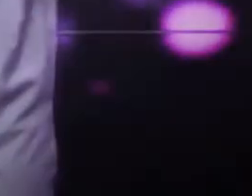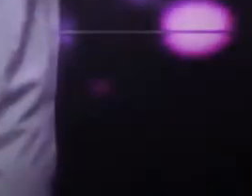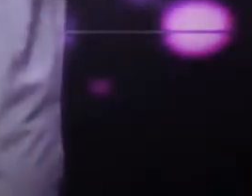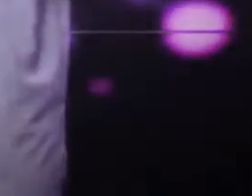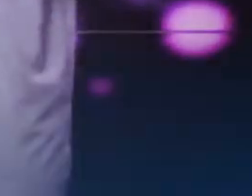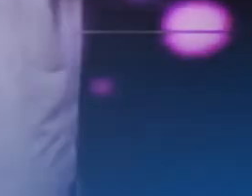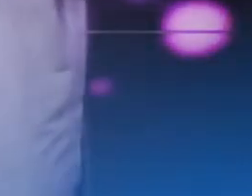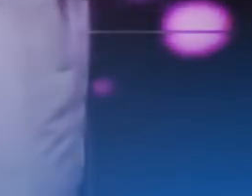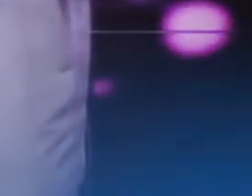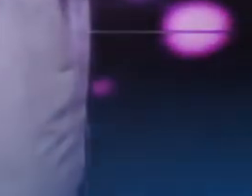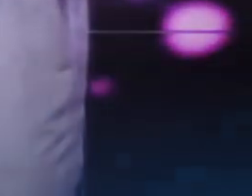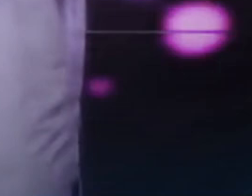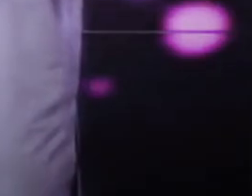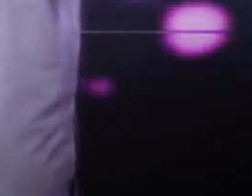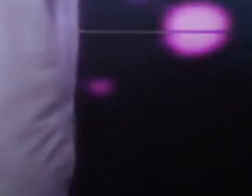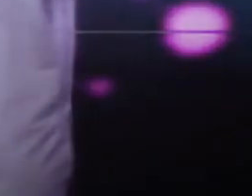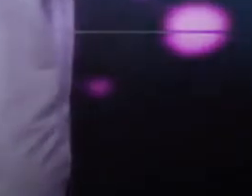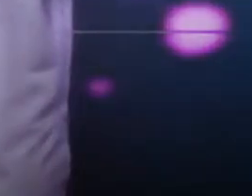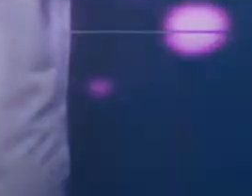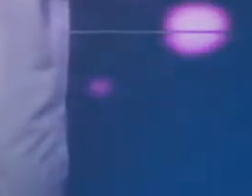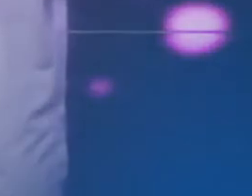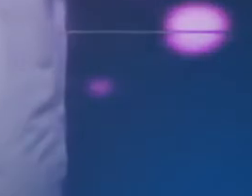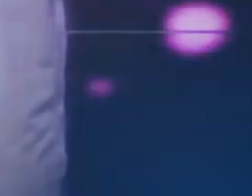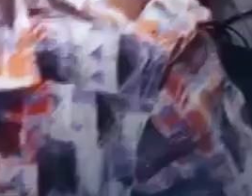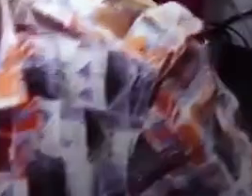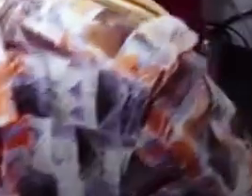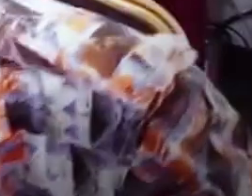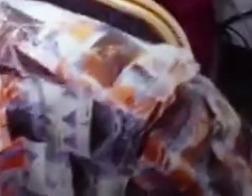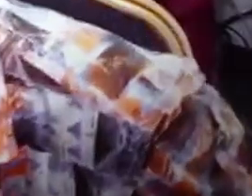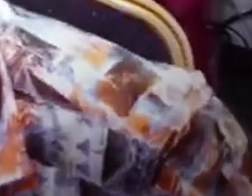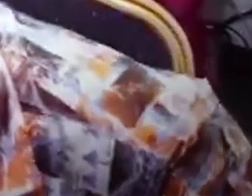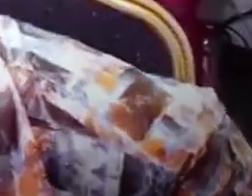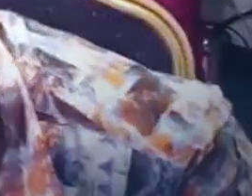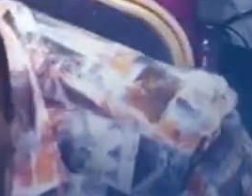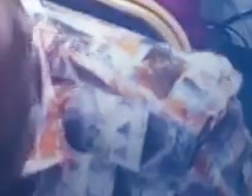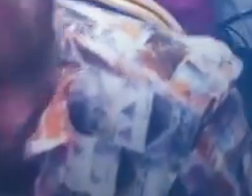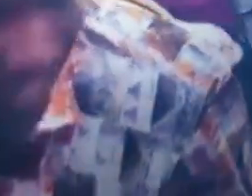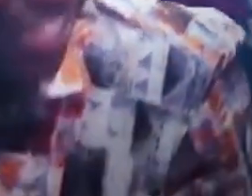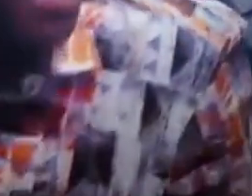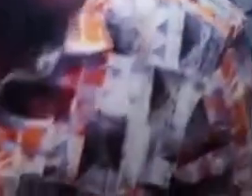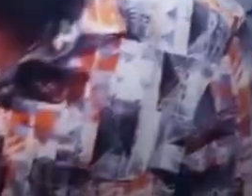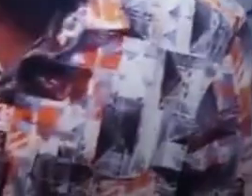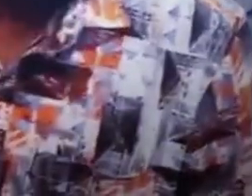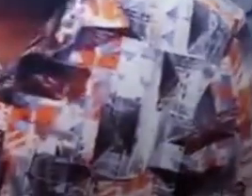Because he thought there was something wrong with my